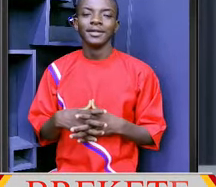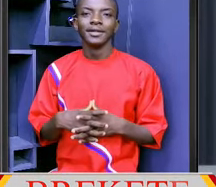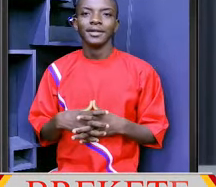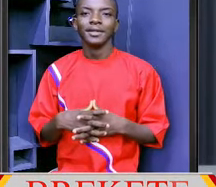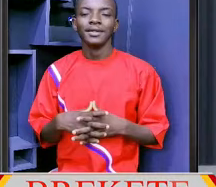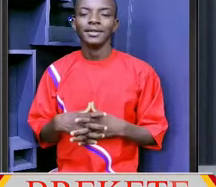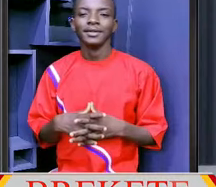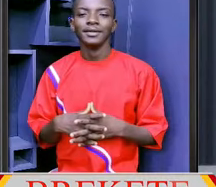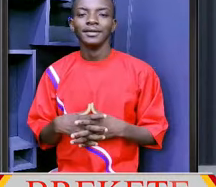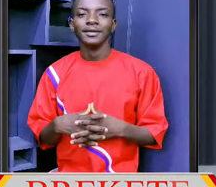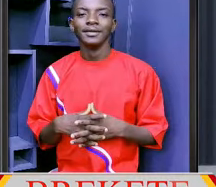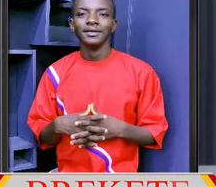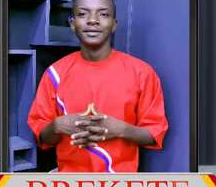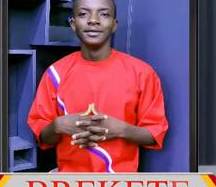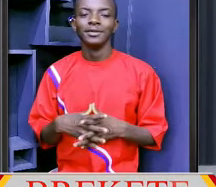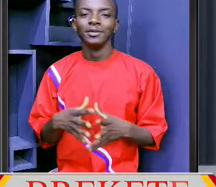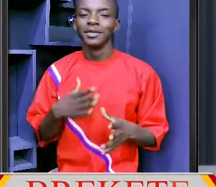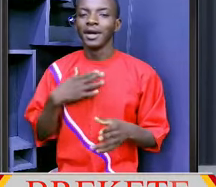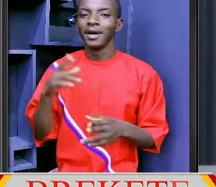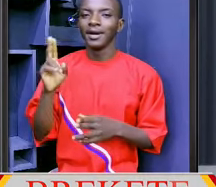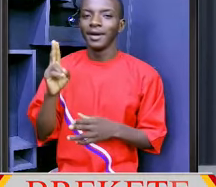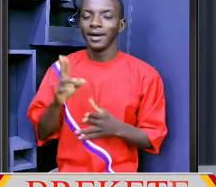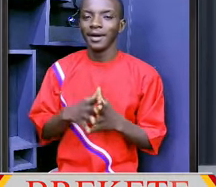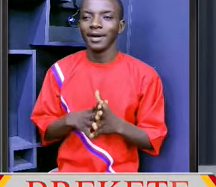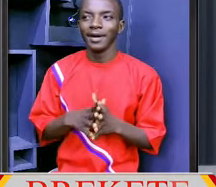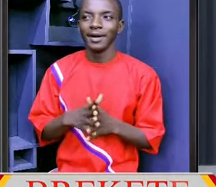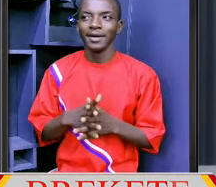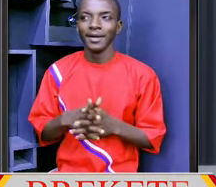Ordinary. My uncle.